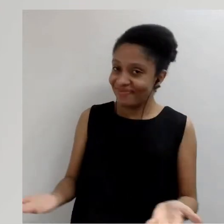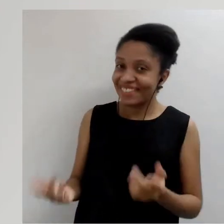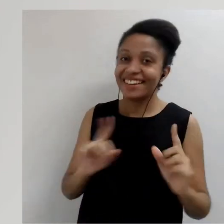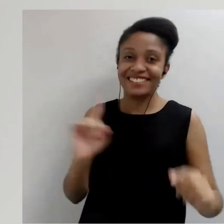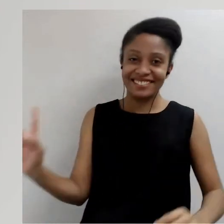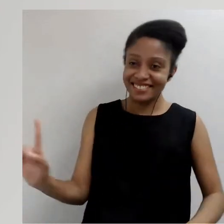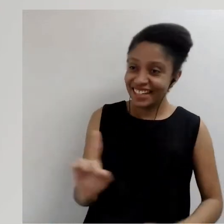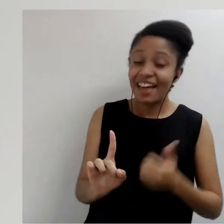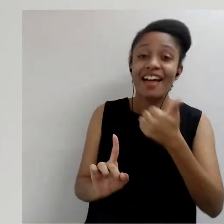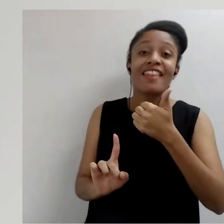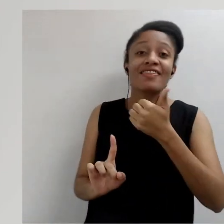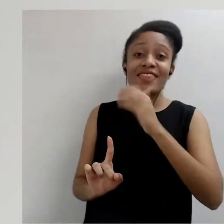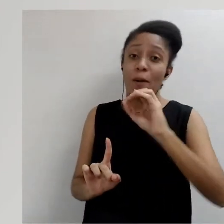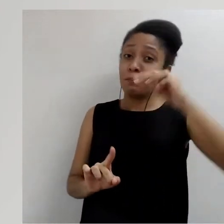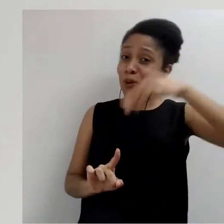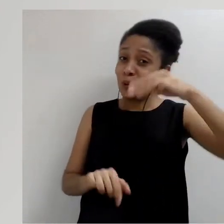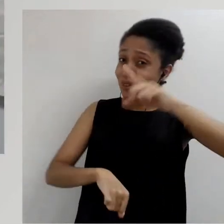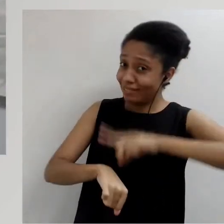please.